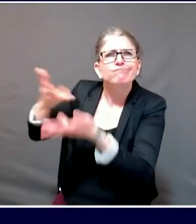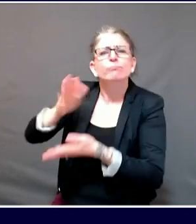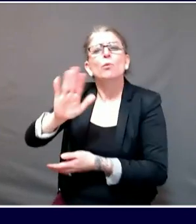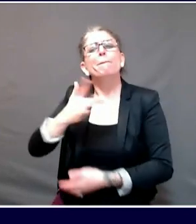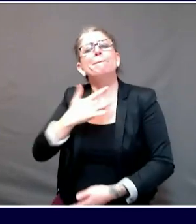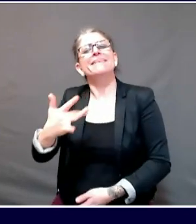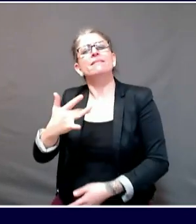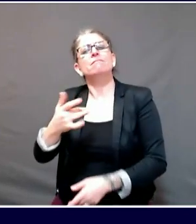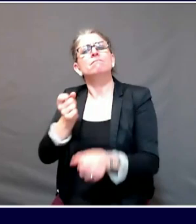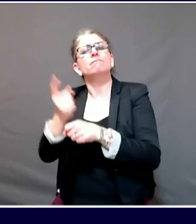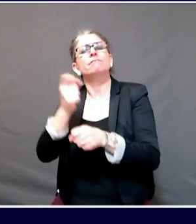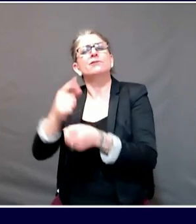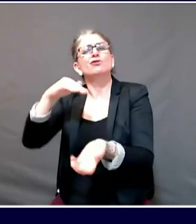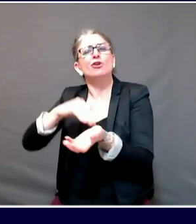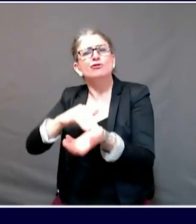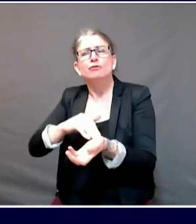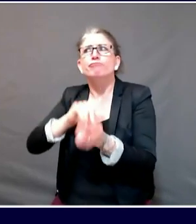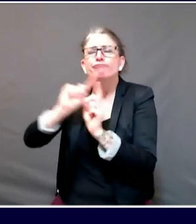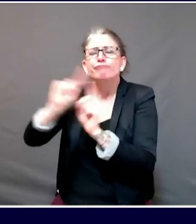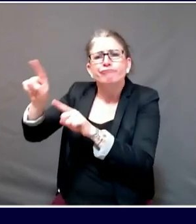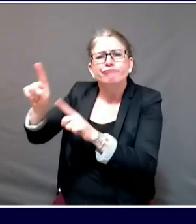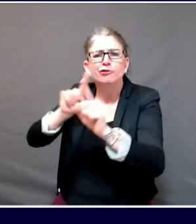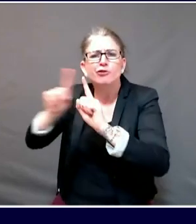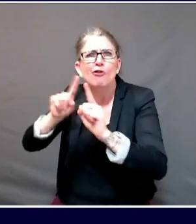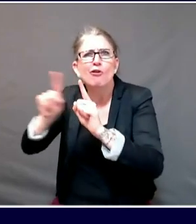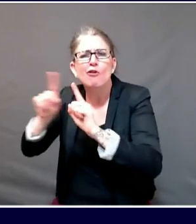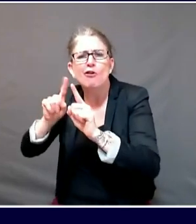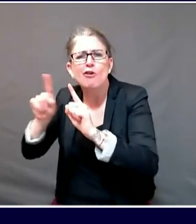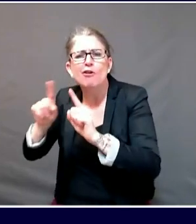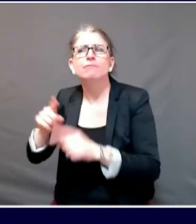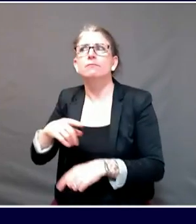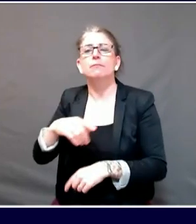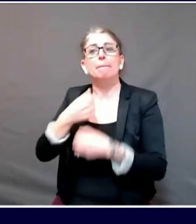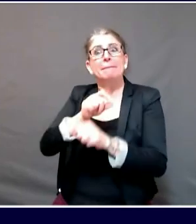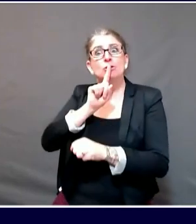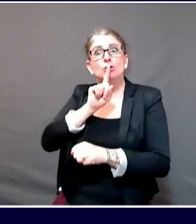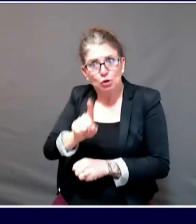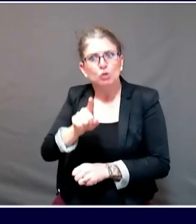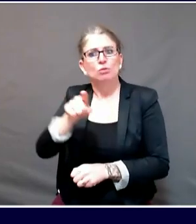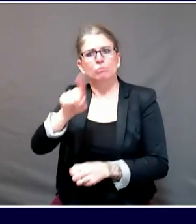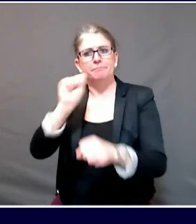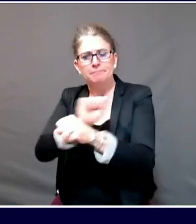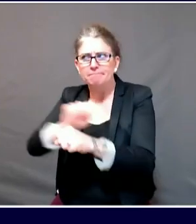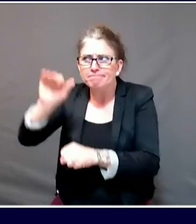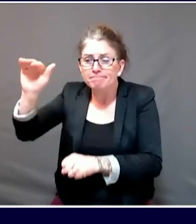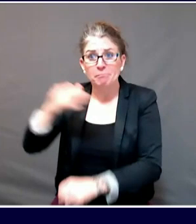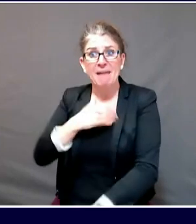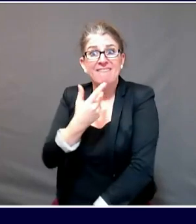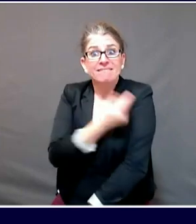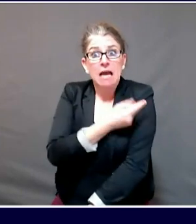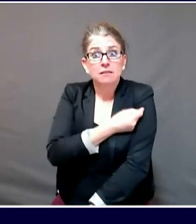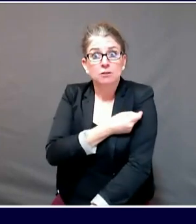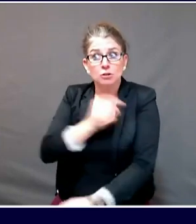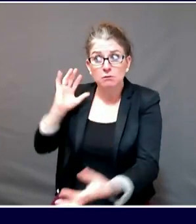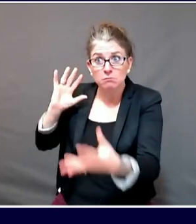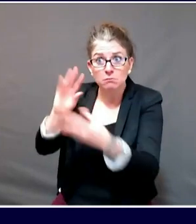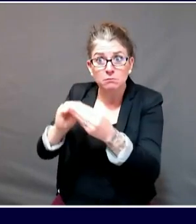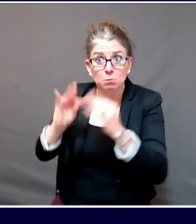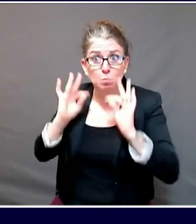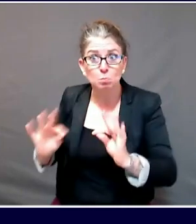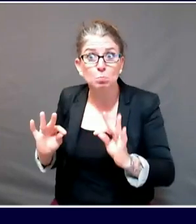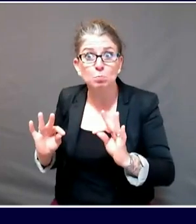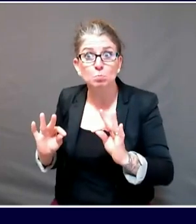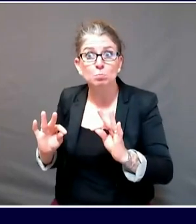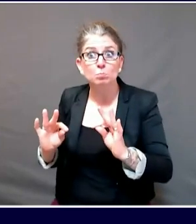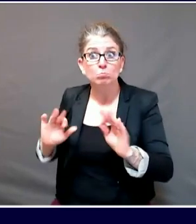today. You can do that by doing things like staying up to date with preventive healthcare, those screenings that you've been